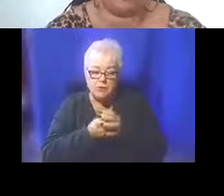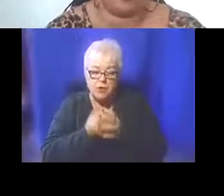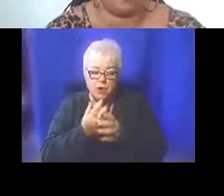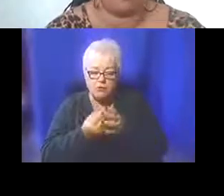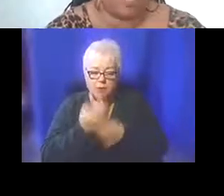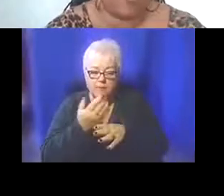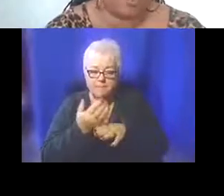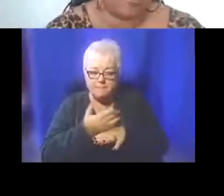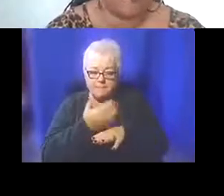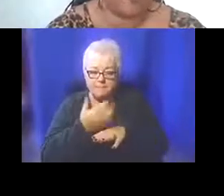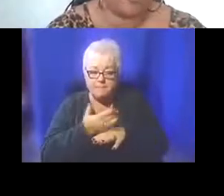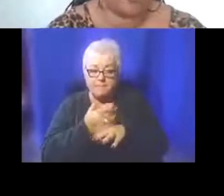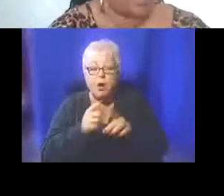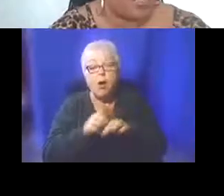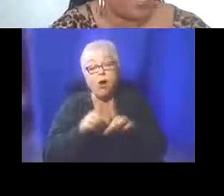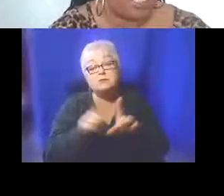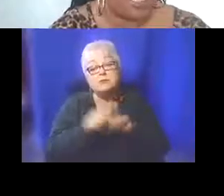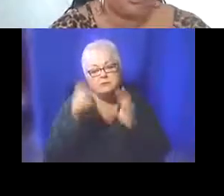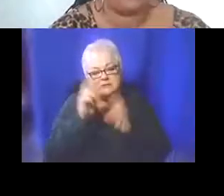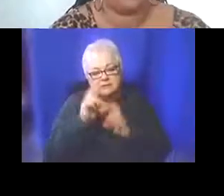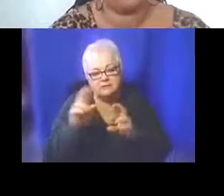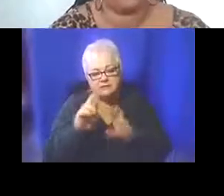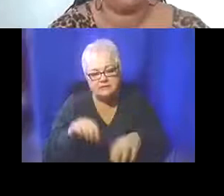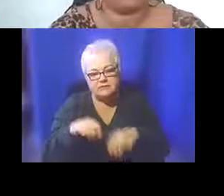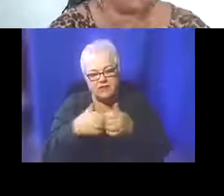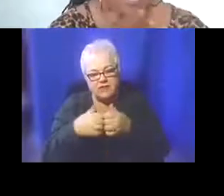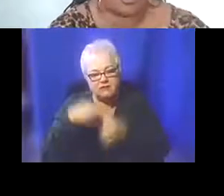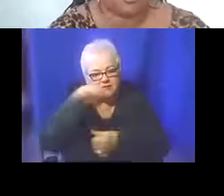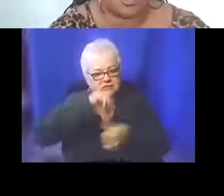then also really respectfully challenging each